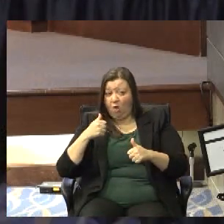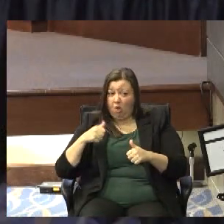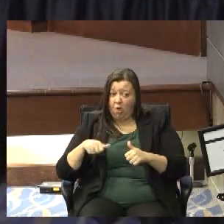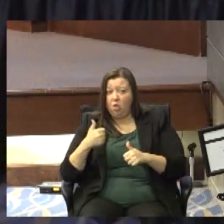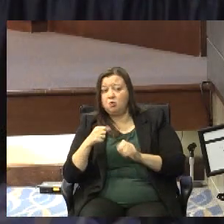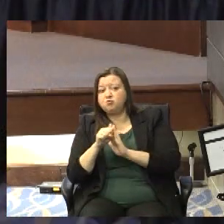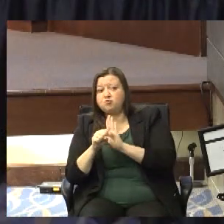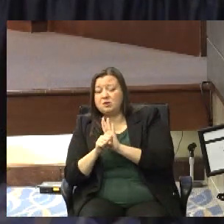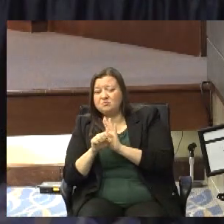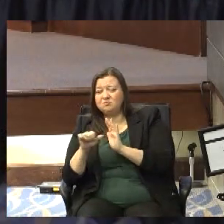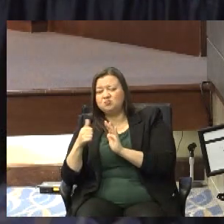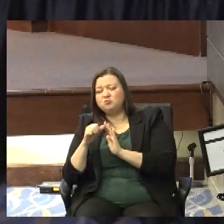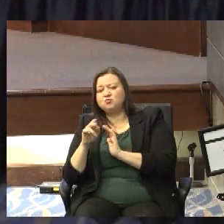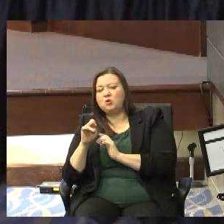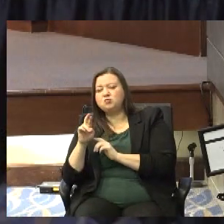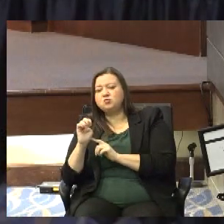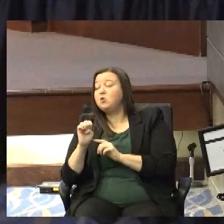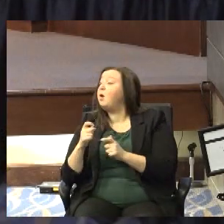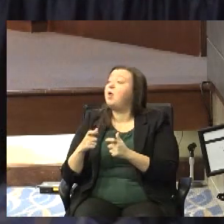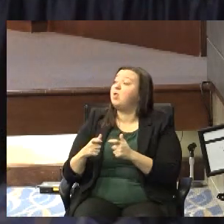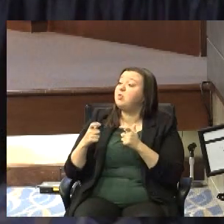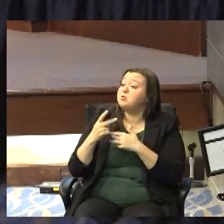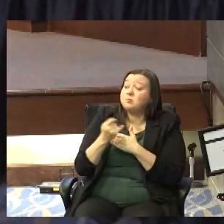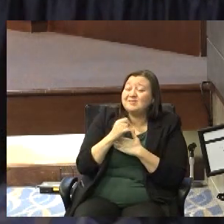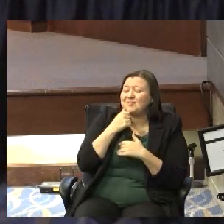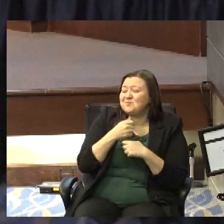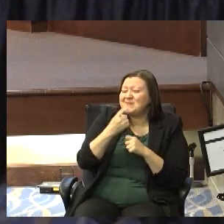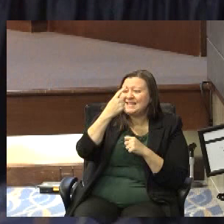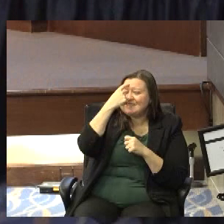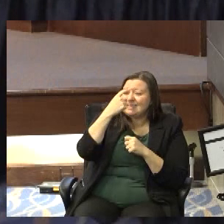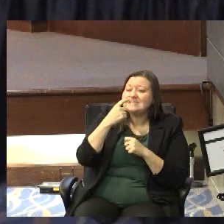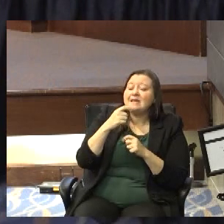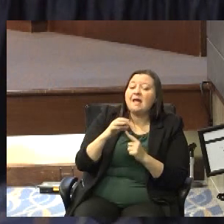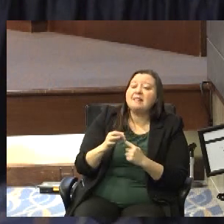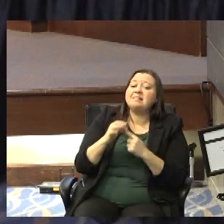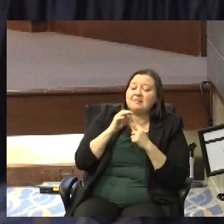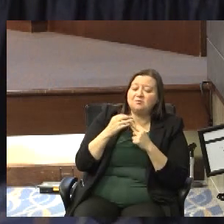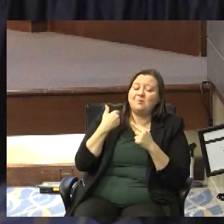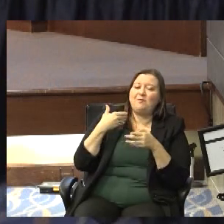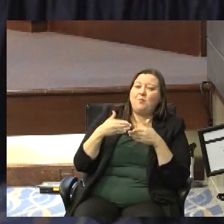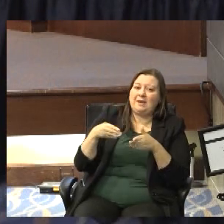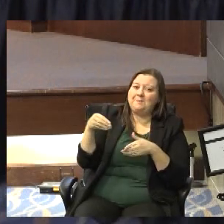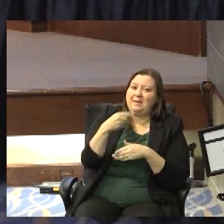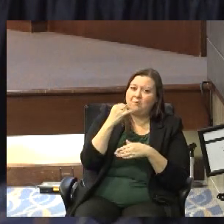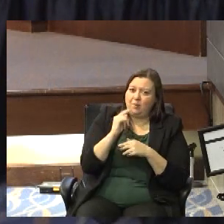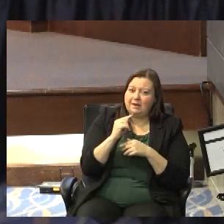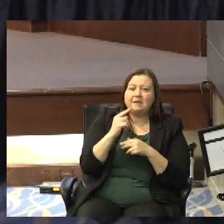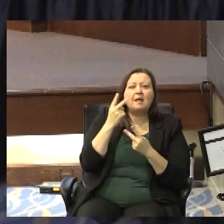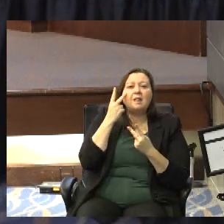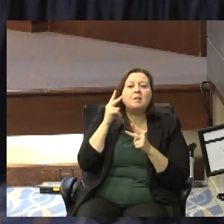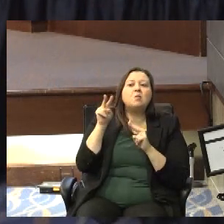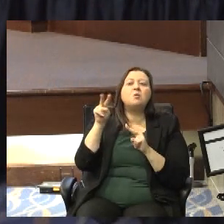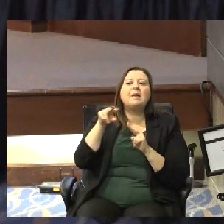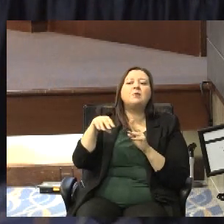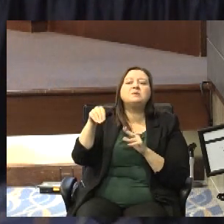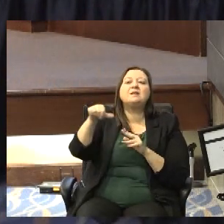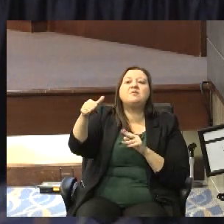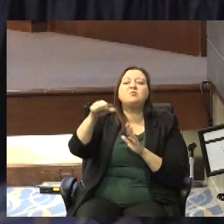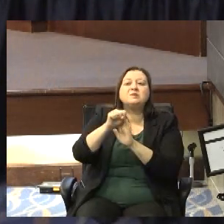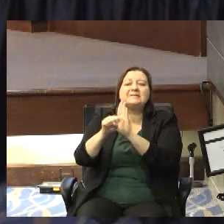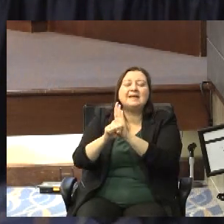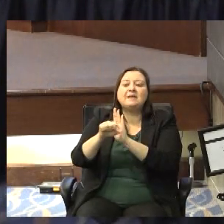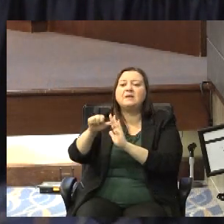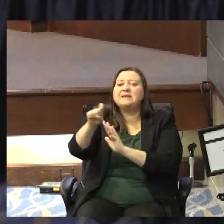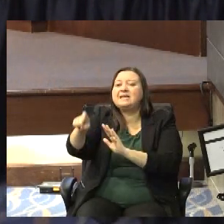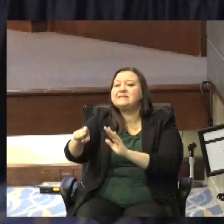just generally don't make sense. Yeah. Unless you've got some sort of a public finance mechanism. You can look just outside of Texas, and you can look at, you know,